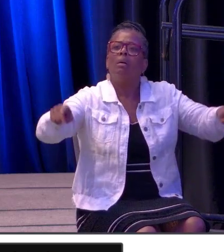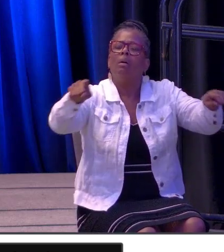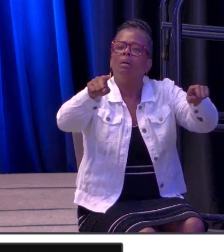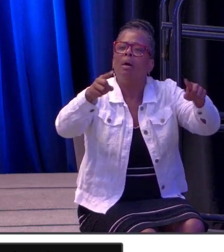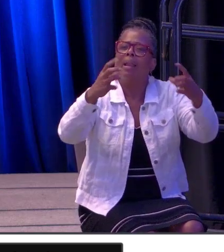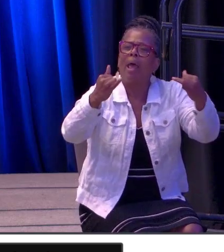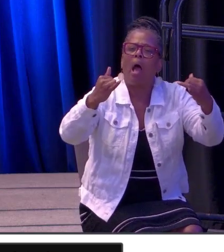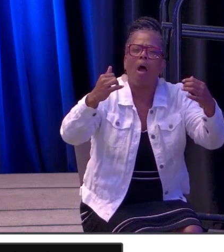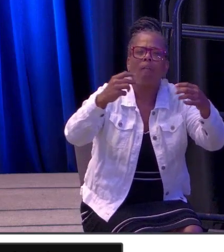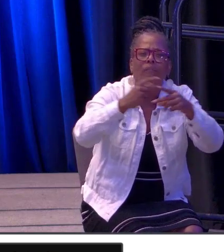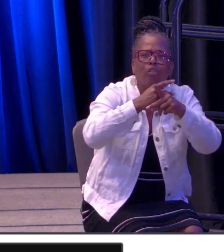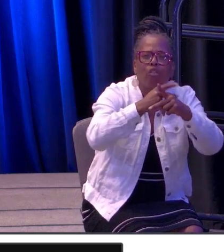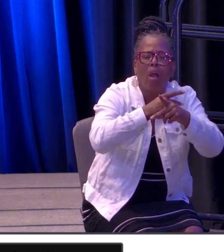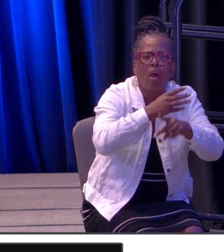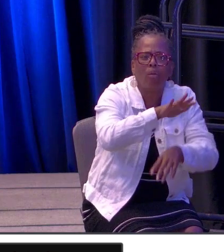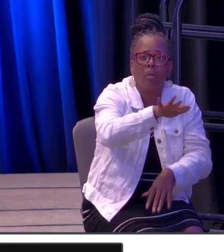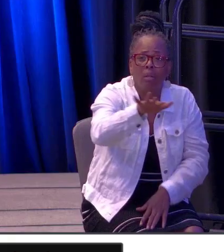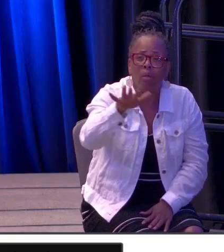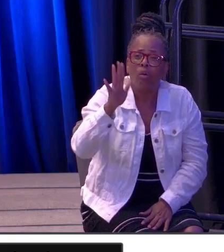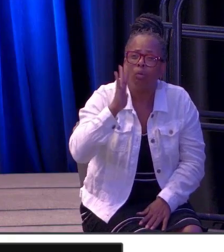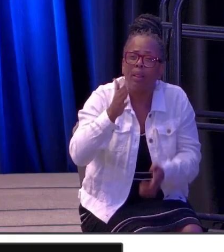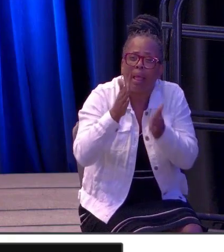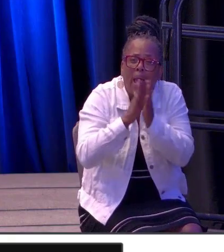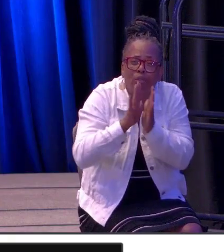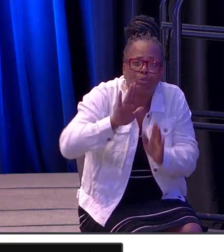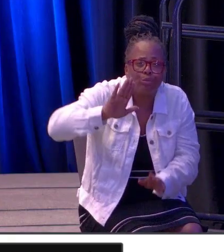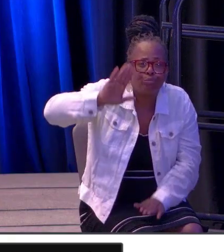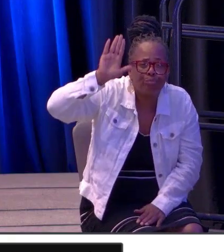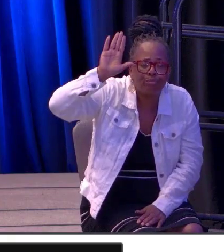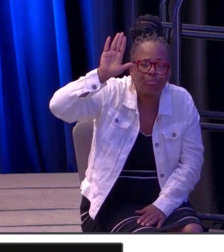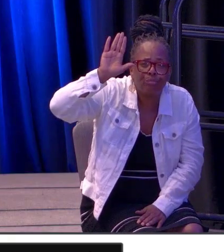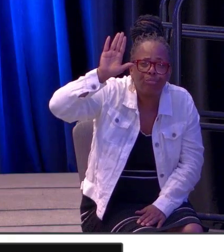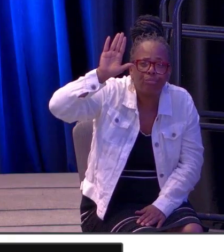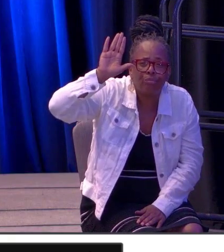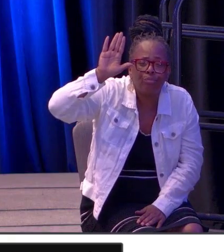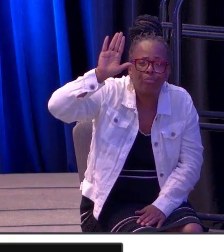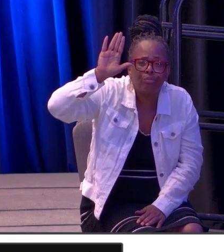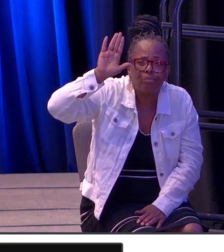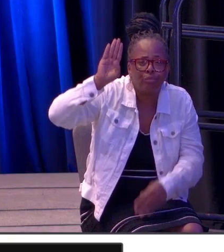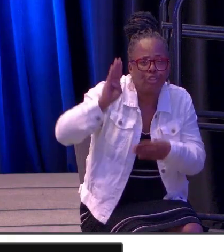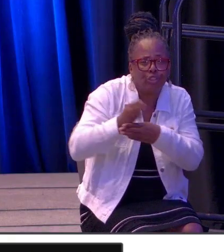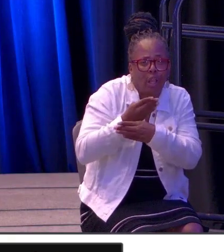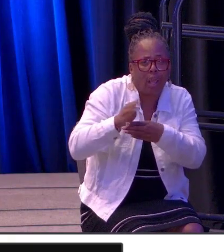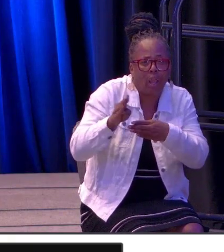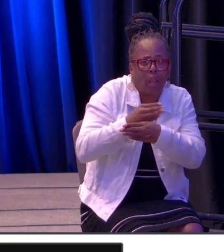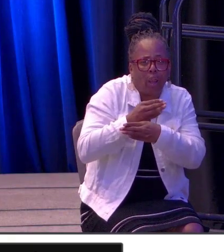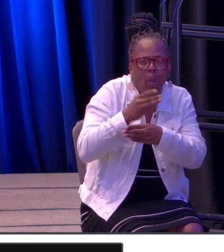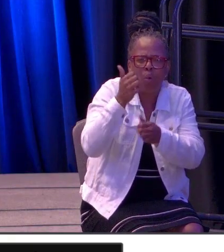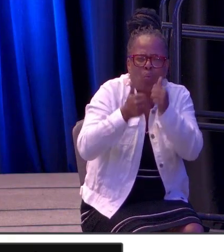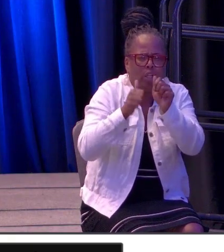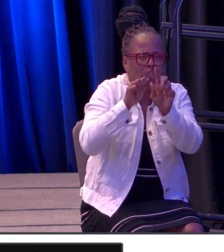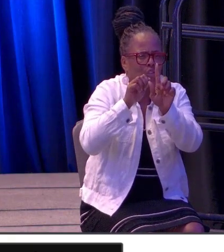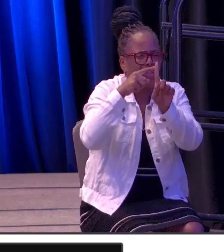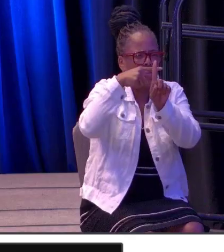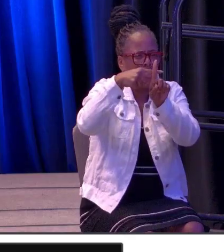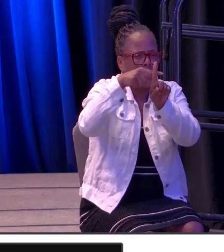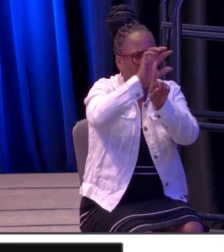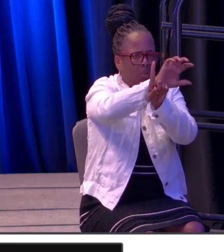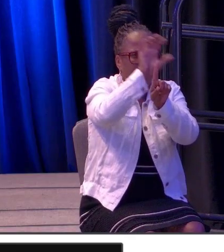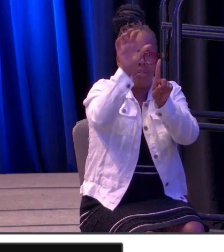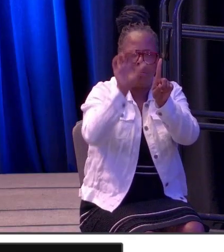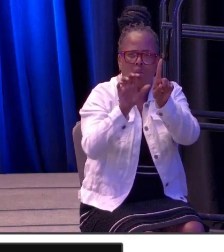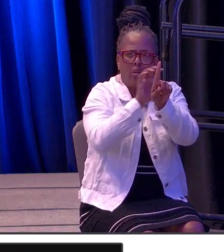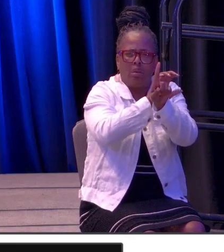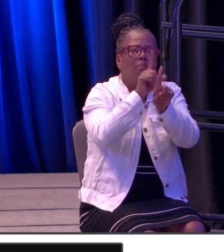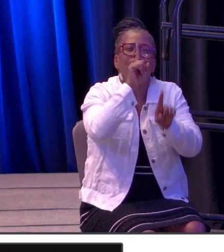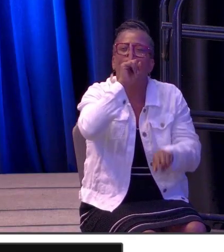figure out from you. We're going to ask you to raise your hand, to speak out, and let us know what zone, you